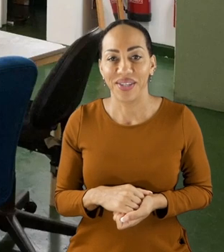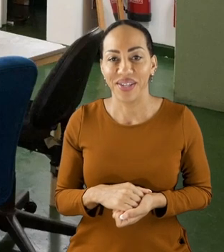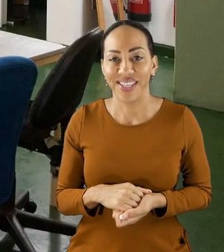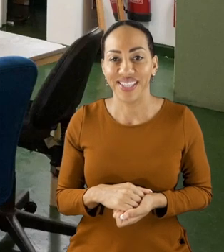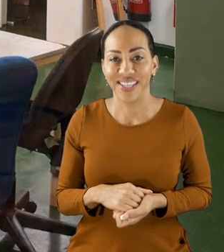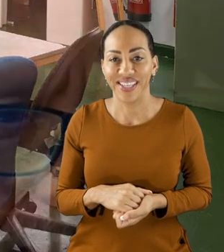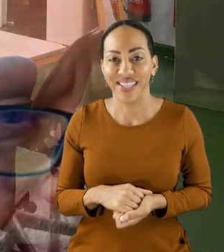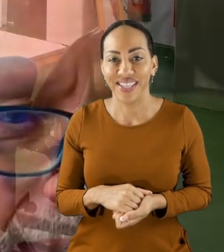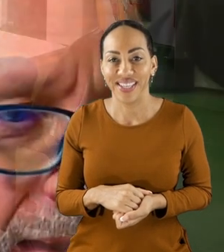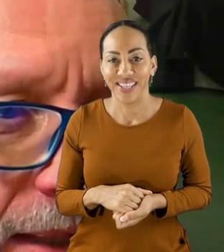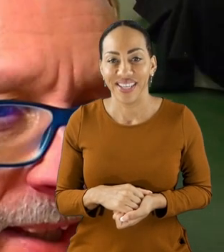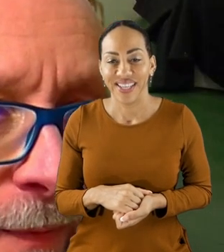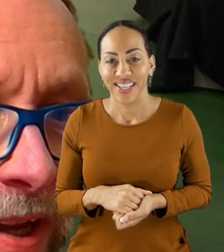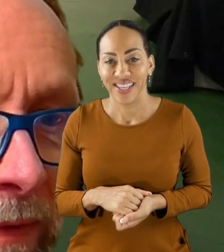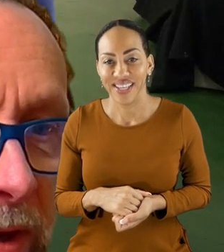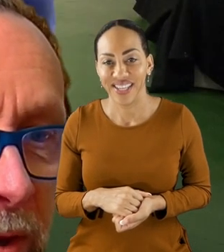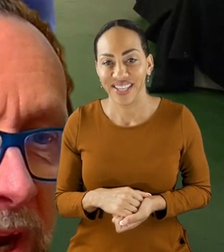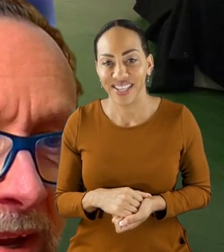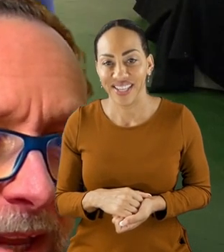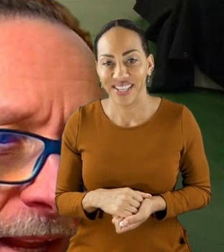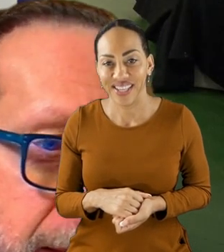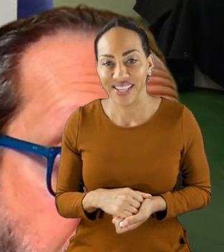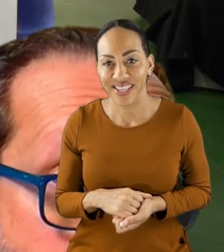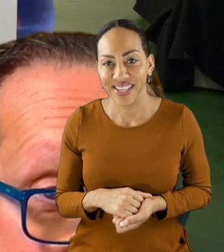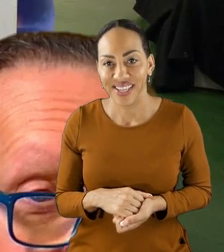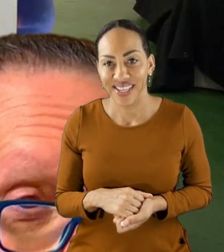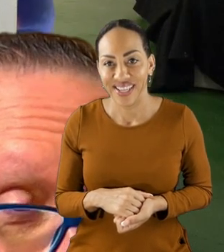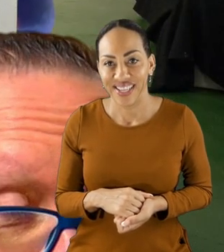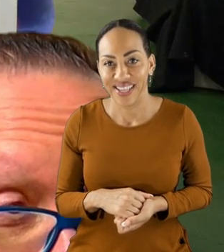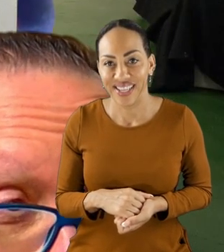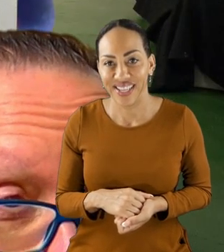literally. So this is, as I said,